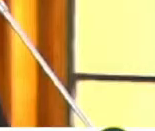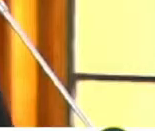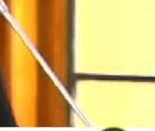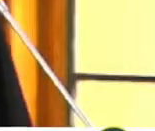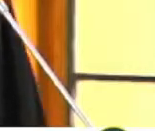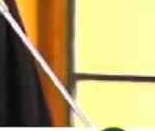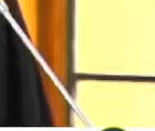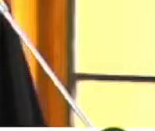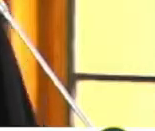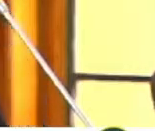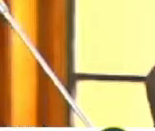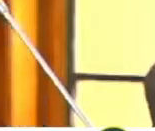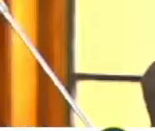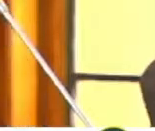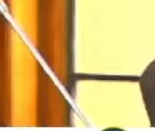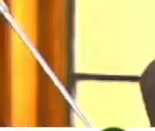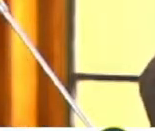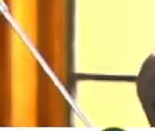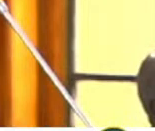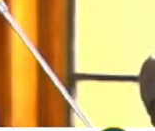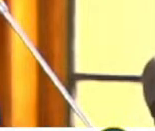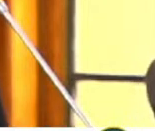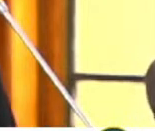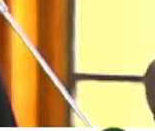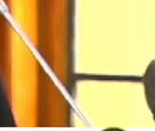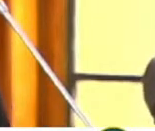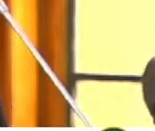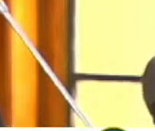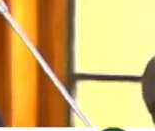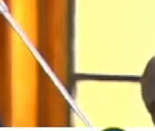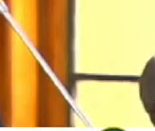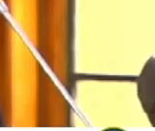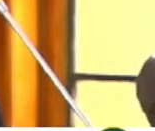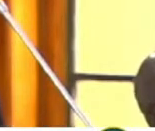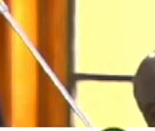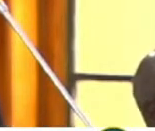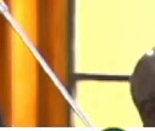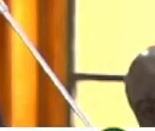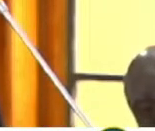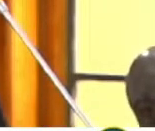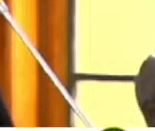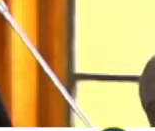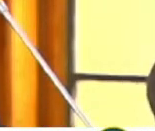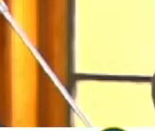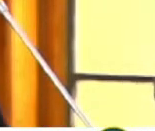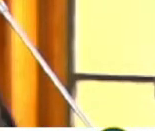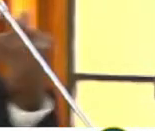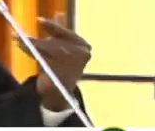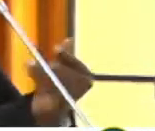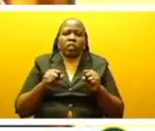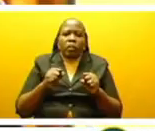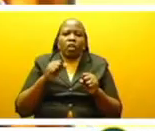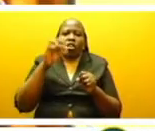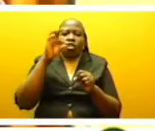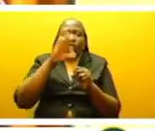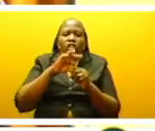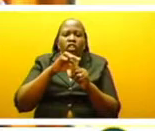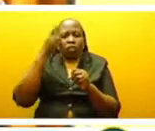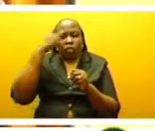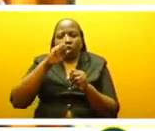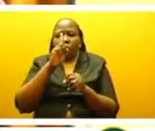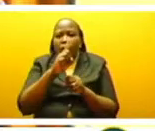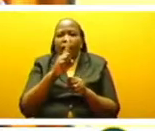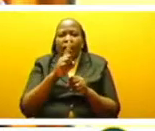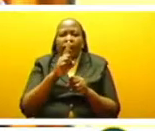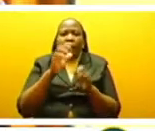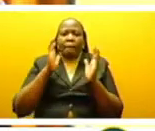to account for either through the rejected or the stray ballot. So to the question that someone can vote for one candidate and leave the others, it's not true.